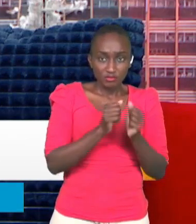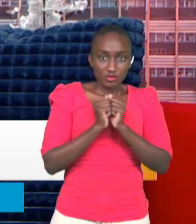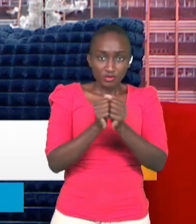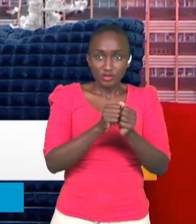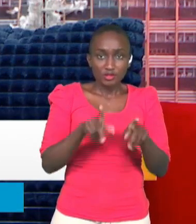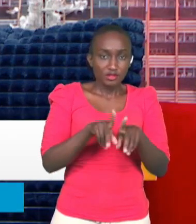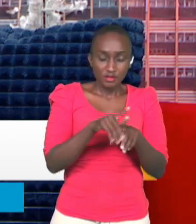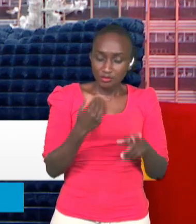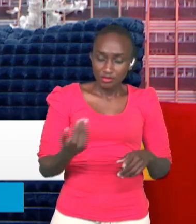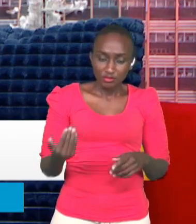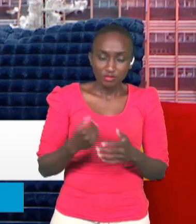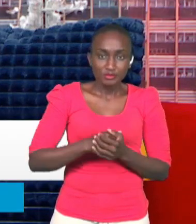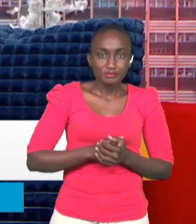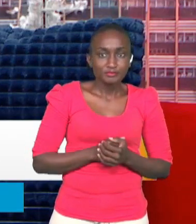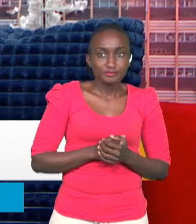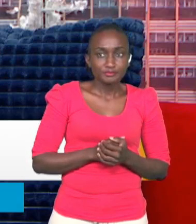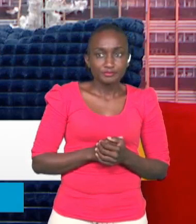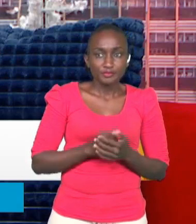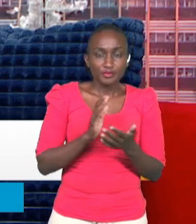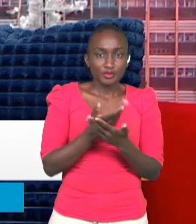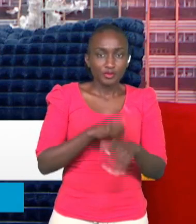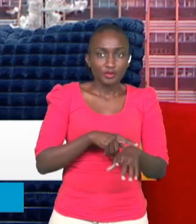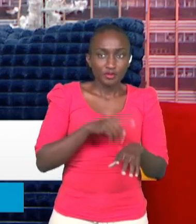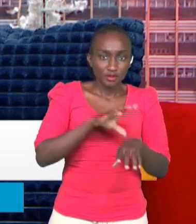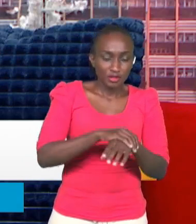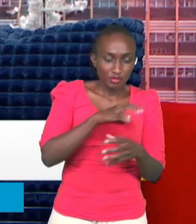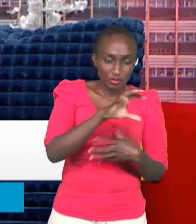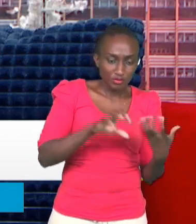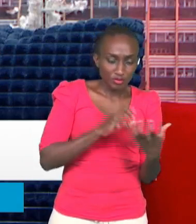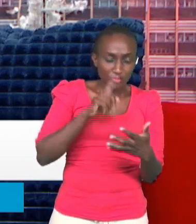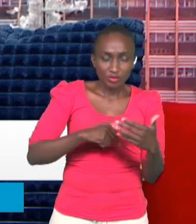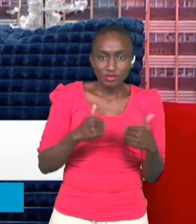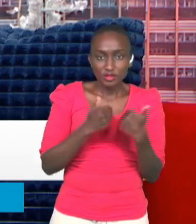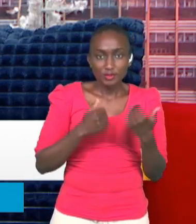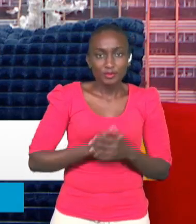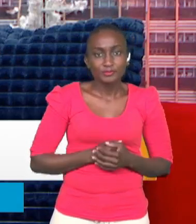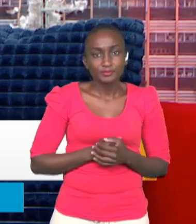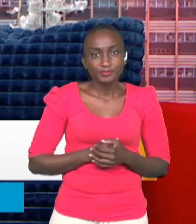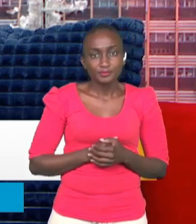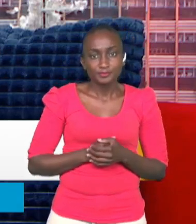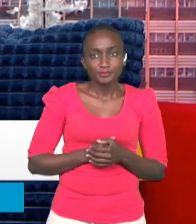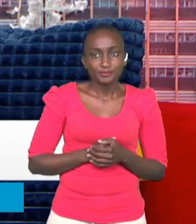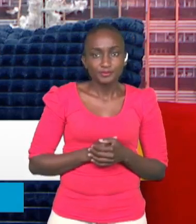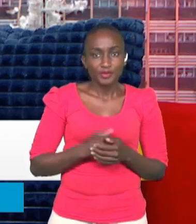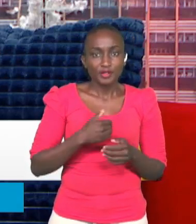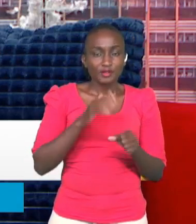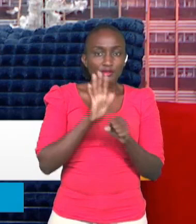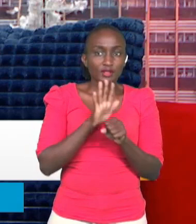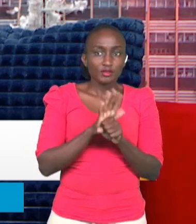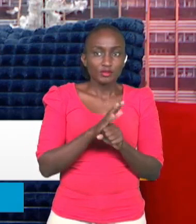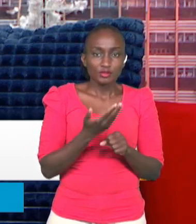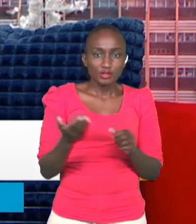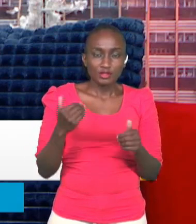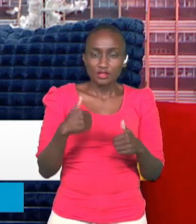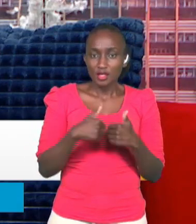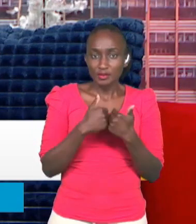Even the children, you know, sometimes yeah. they also get confused on what is really happening. Yeah. yeah. There's a lot of things around